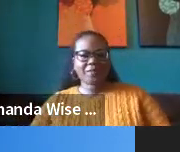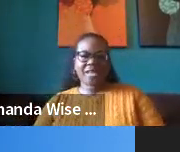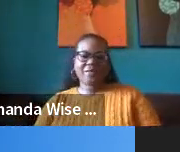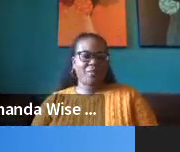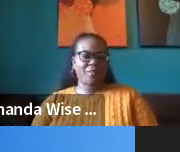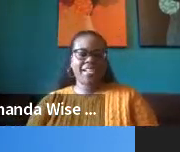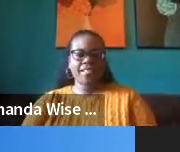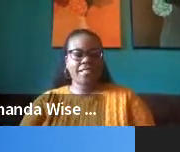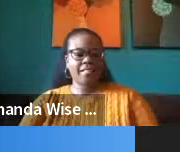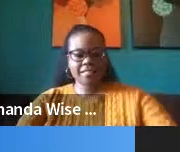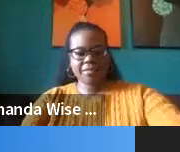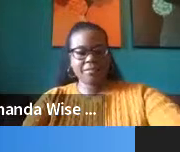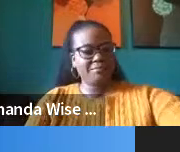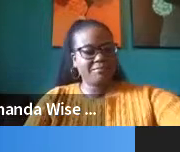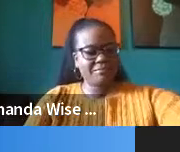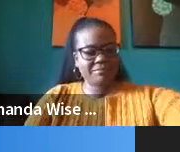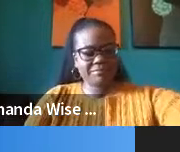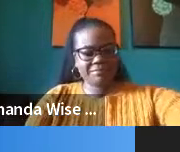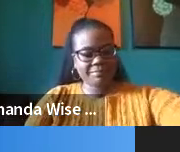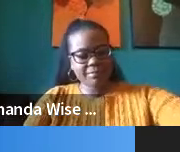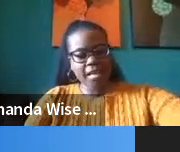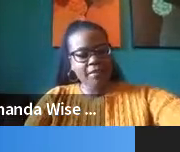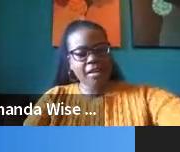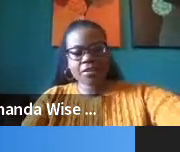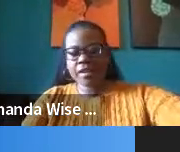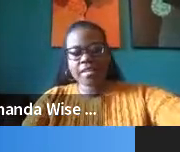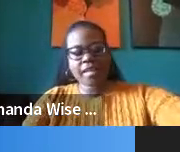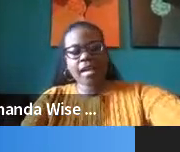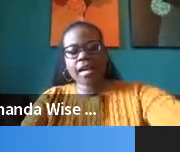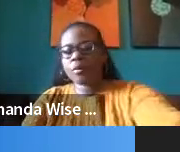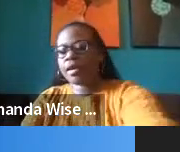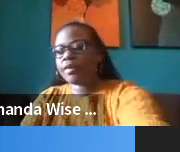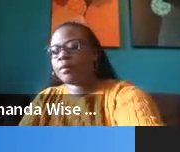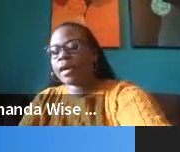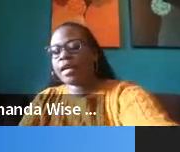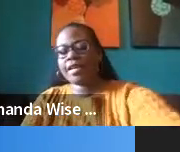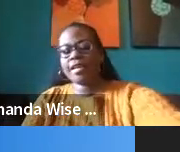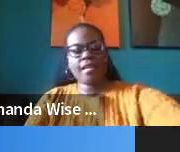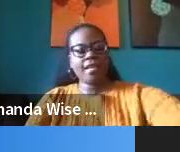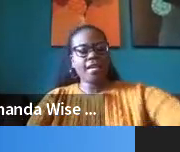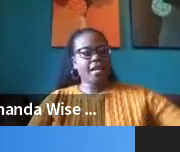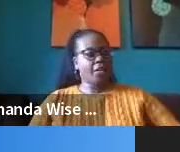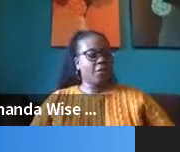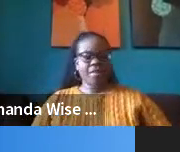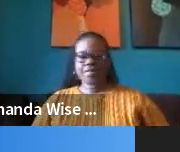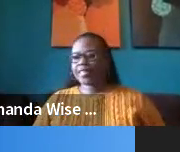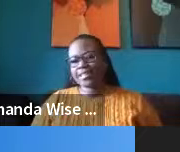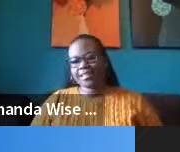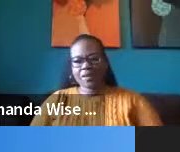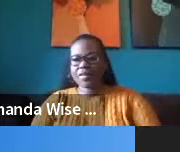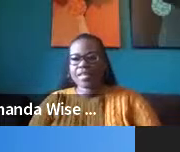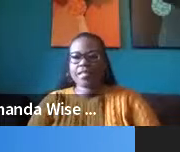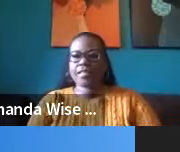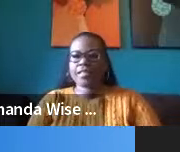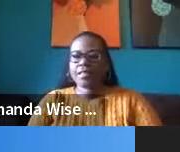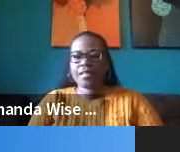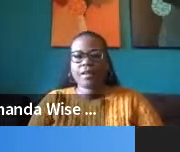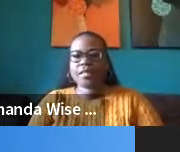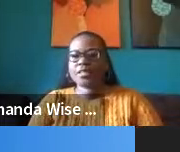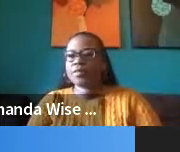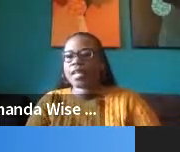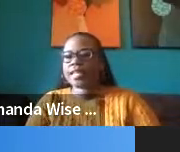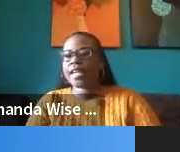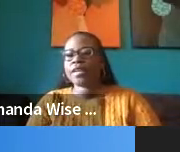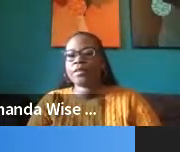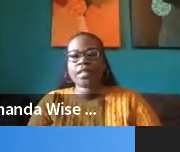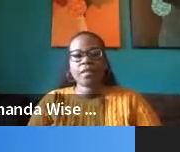So what's up, everybody? Listen, I've had a great day. I hope everybody had a great Thanksgiving. I